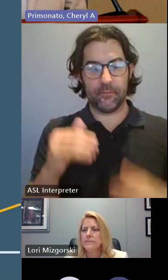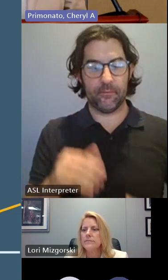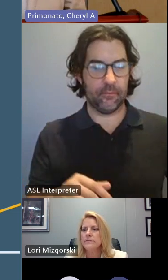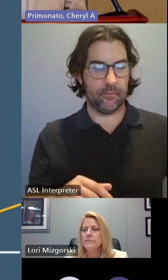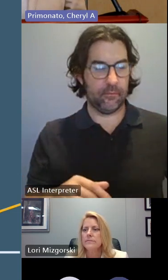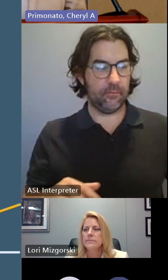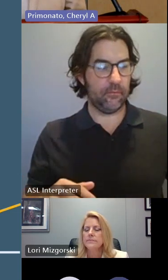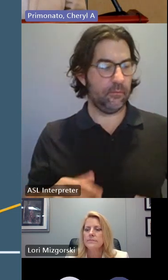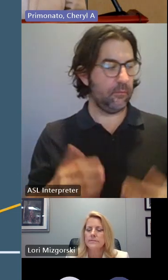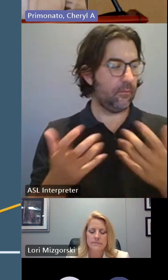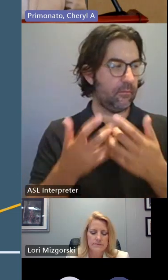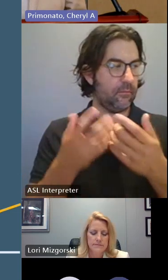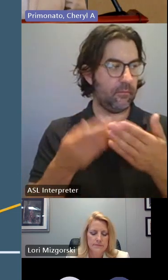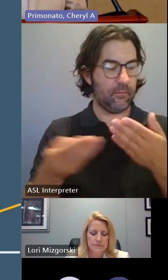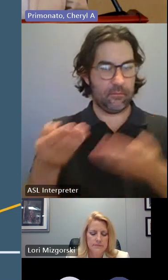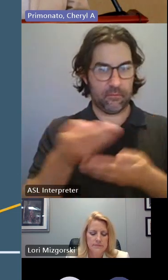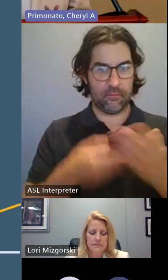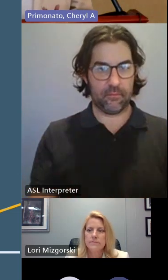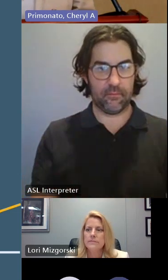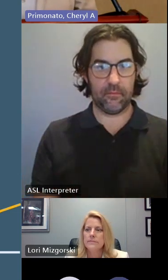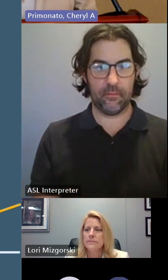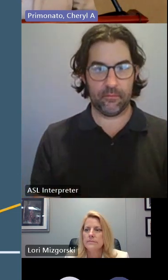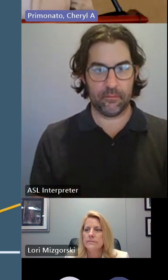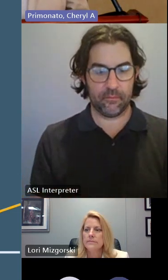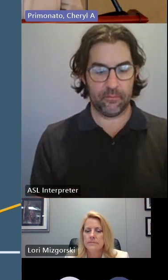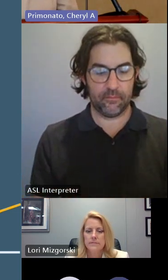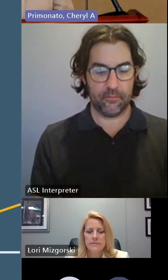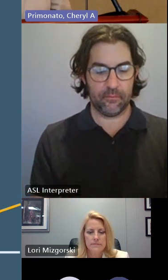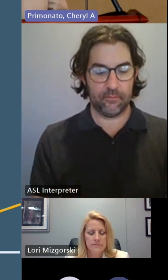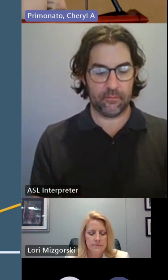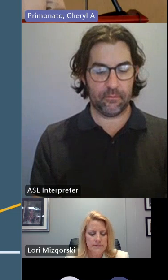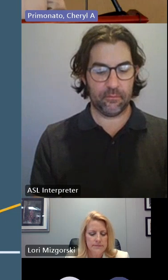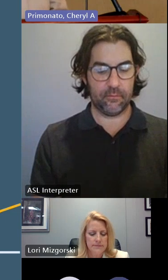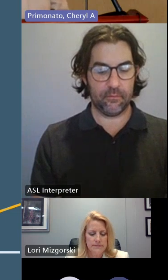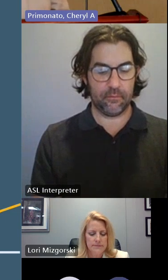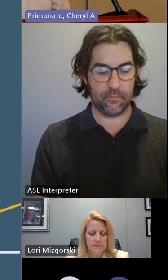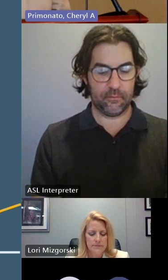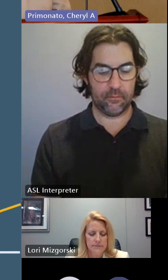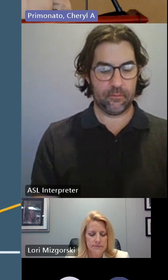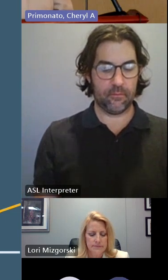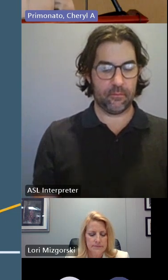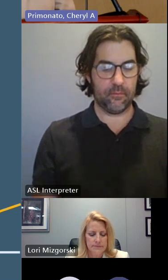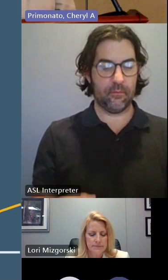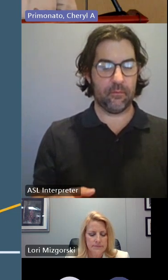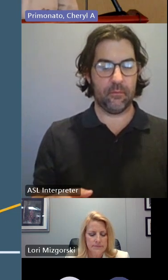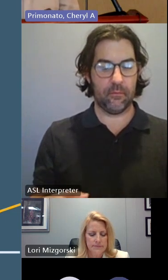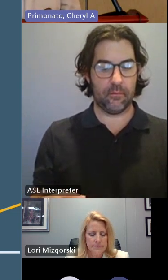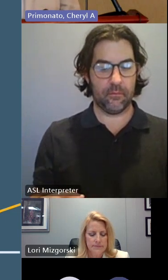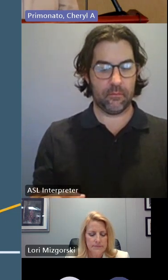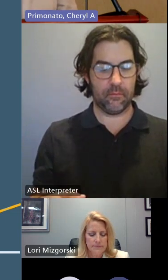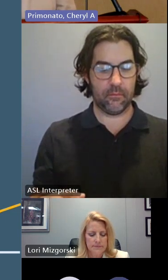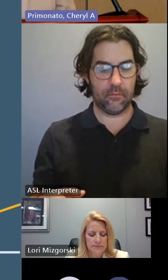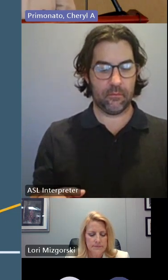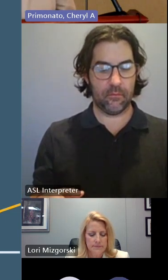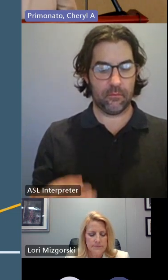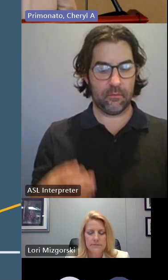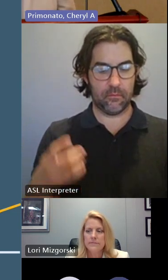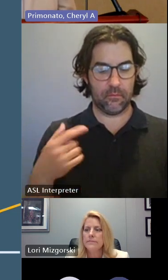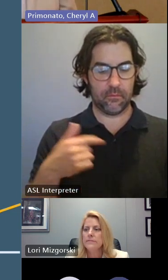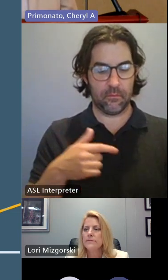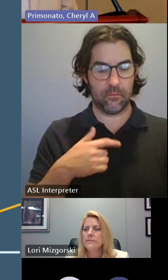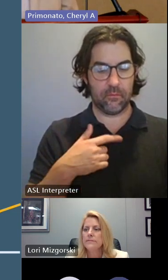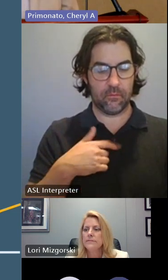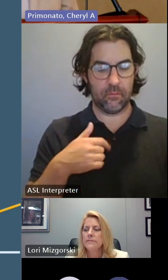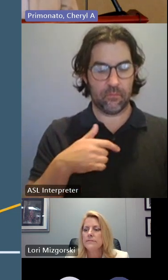and consistent with the funds budget. Pending any questions, procurement respectfully requests approval of the committee to move all